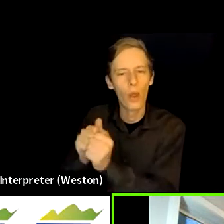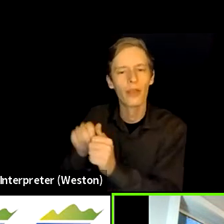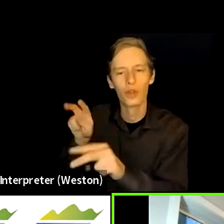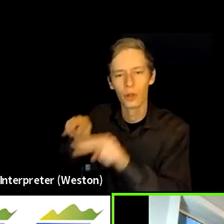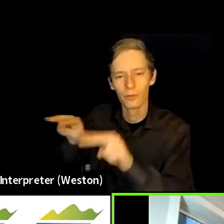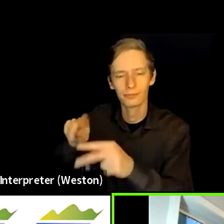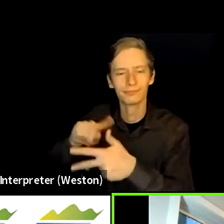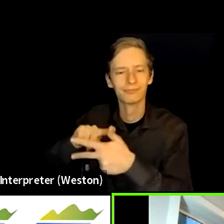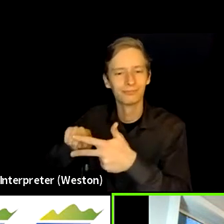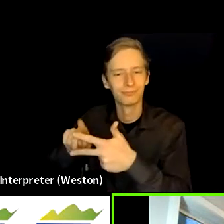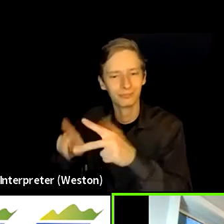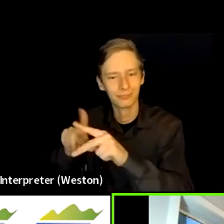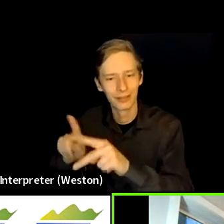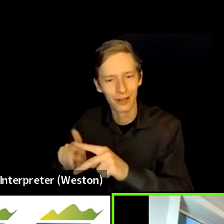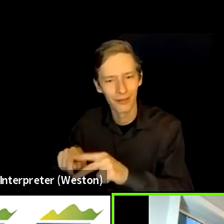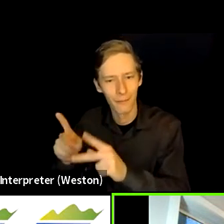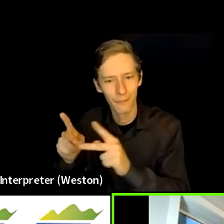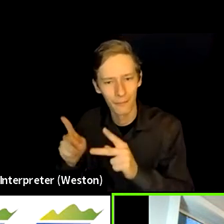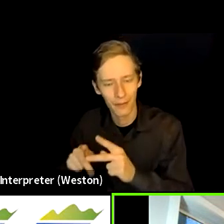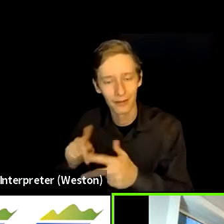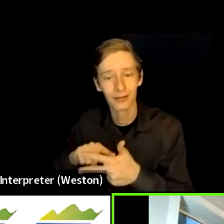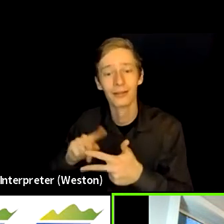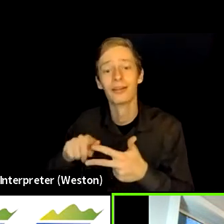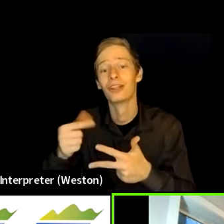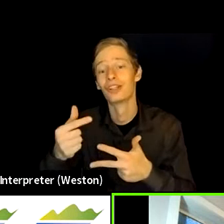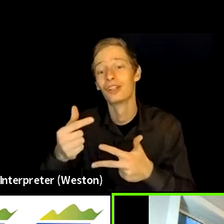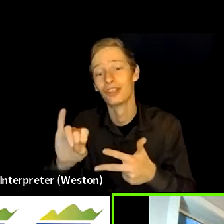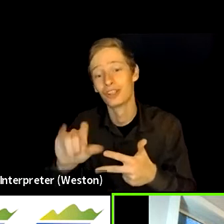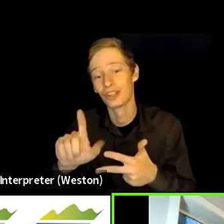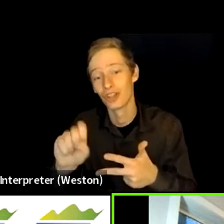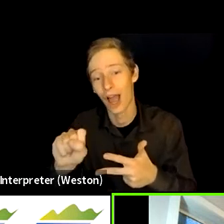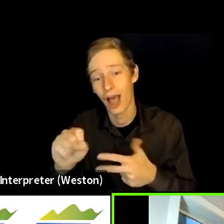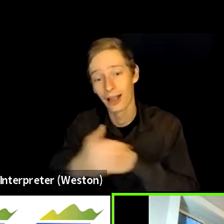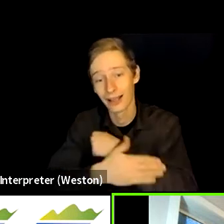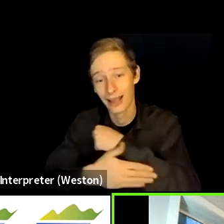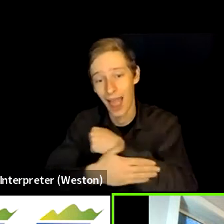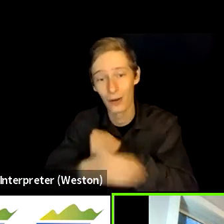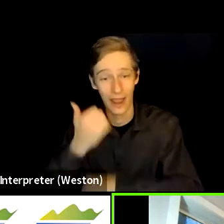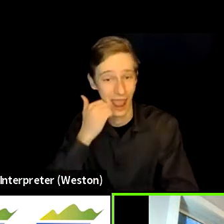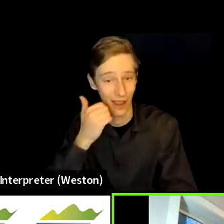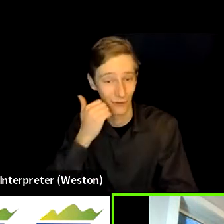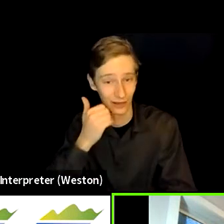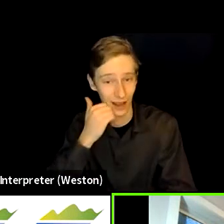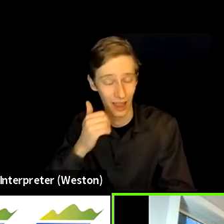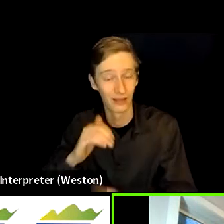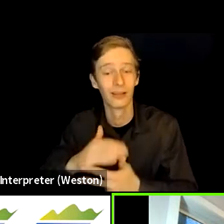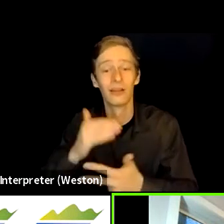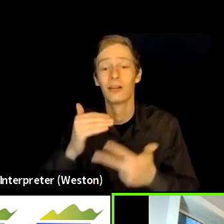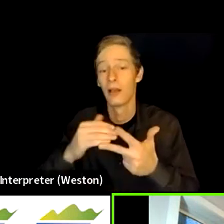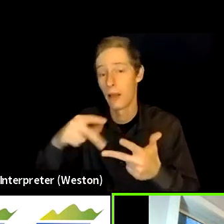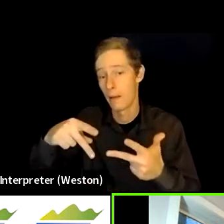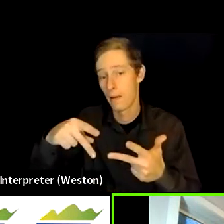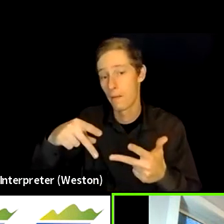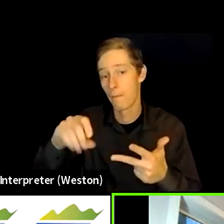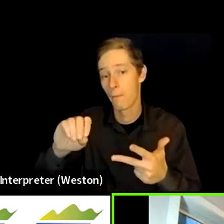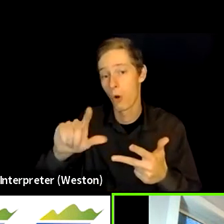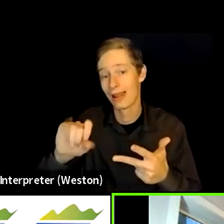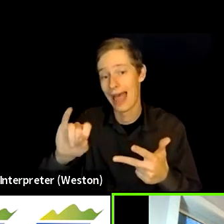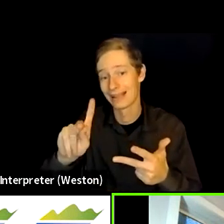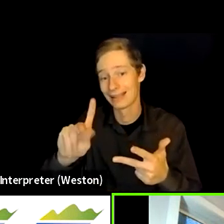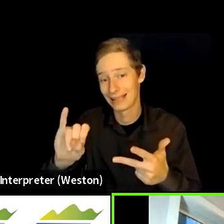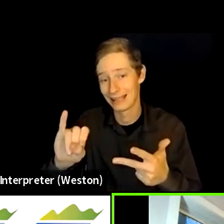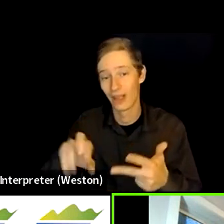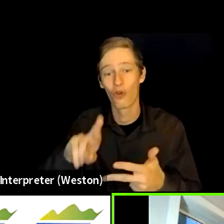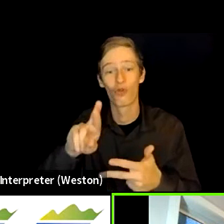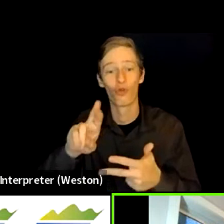Giles County, they have been up and running and they're doing it daily. And we're about to bring Pulaski and Radford on board